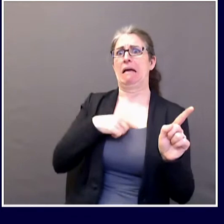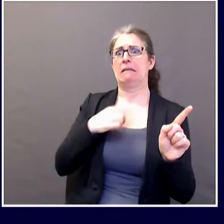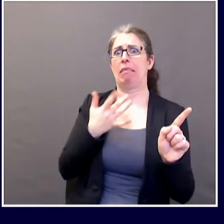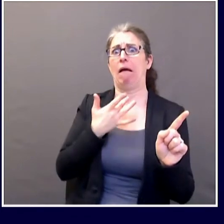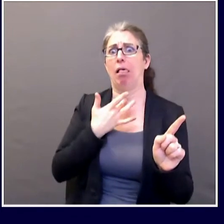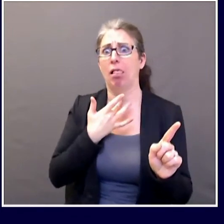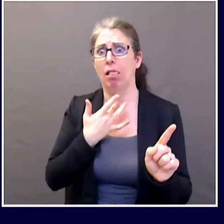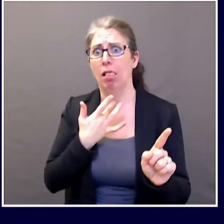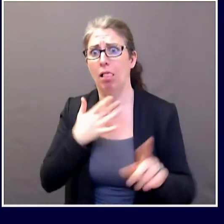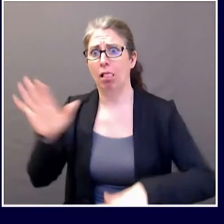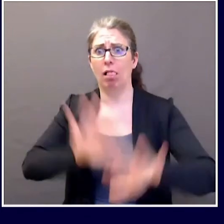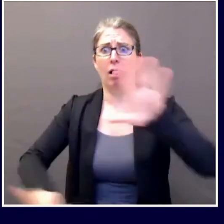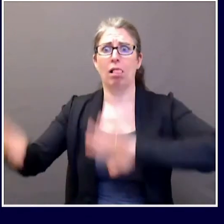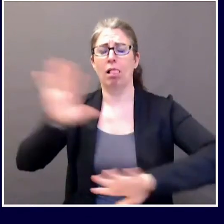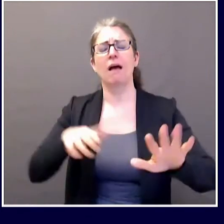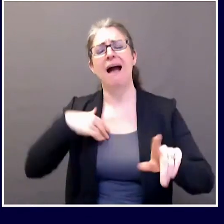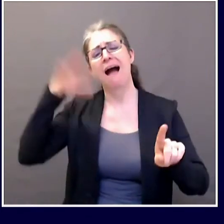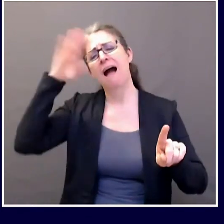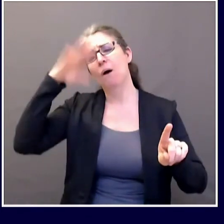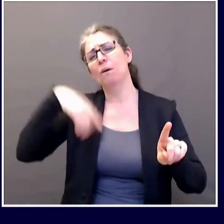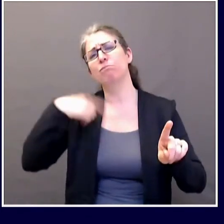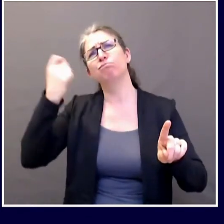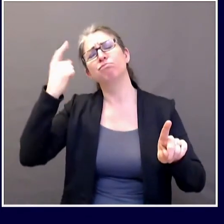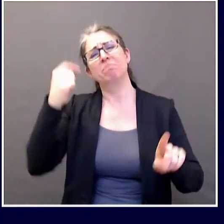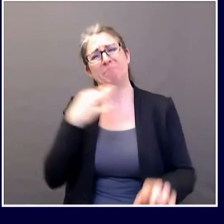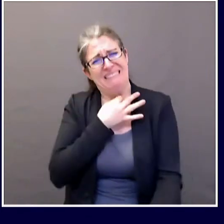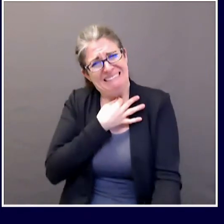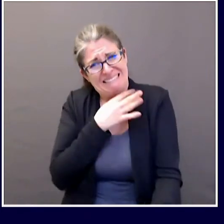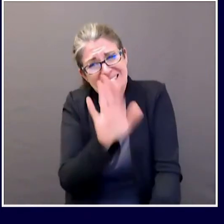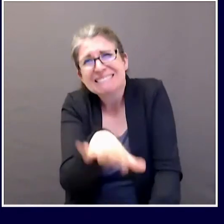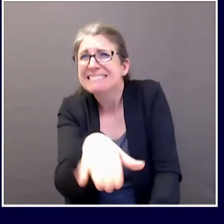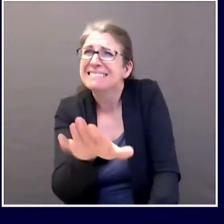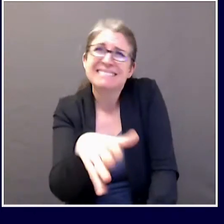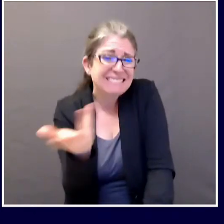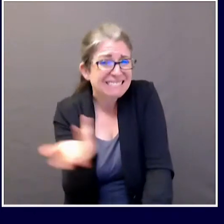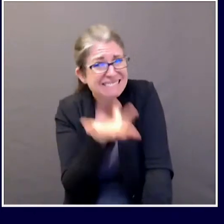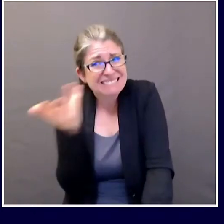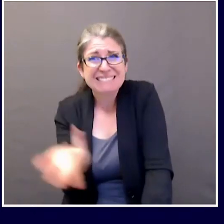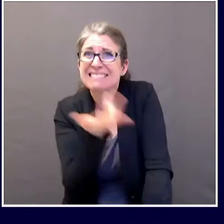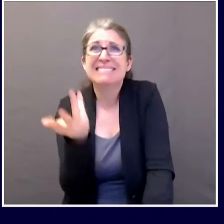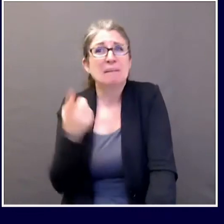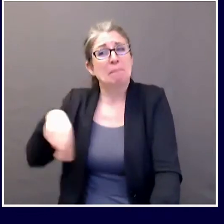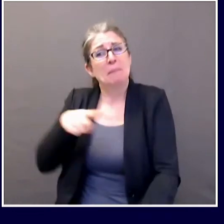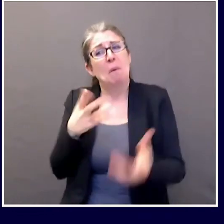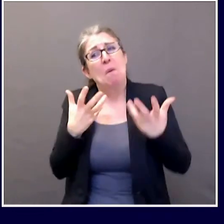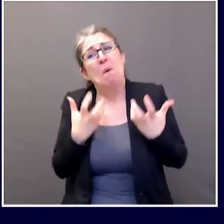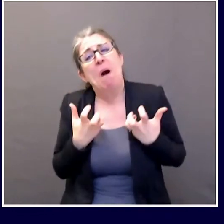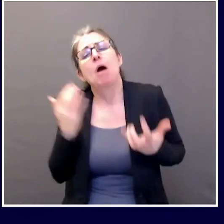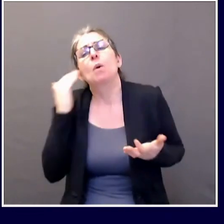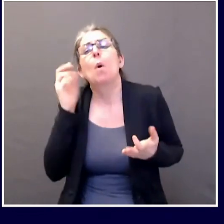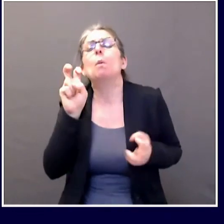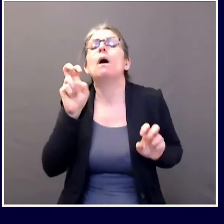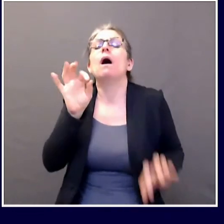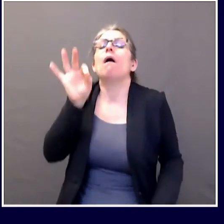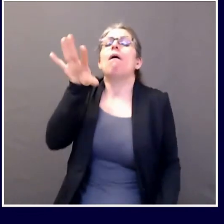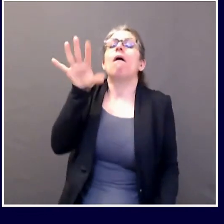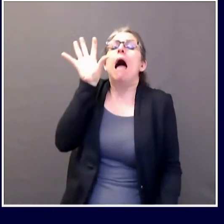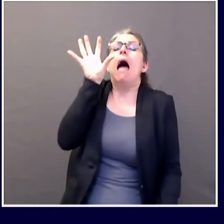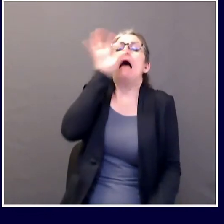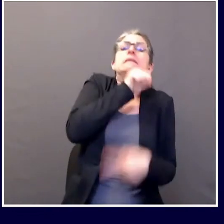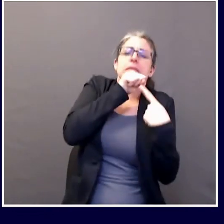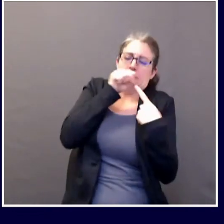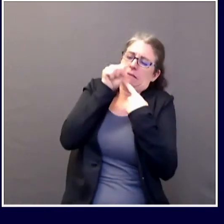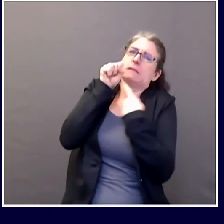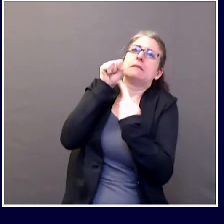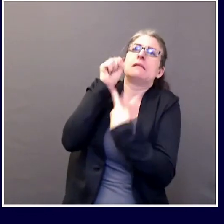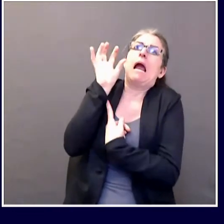generally want to have a general idea of when things are going to happen, or where am I at in the line, even if you can't tell me how fast the line is going to